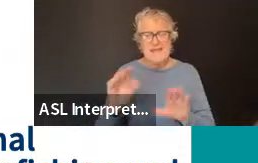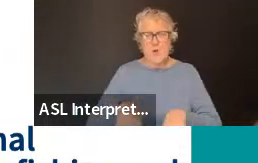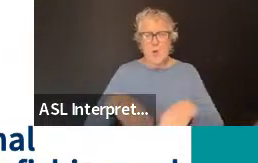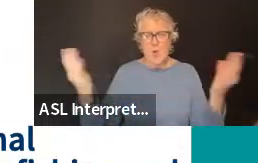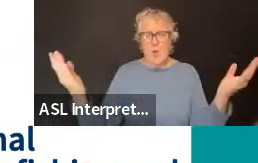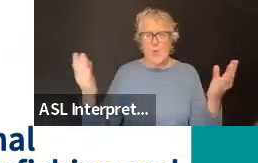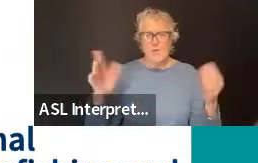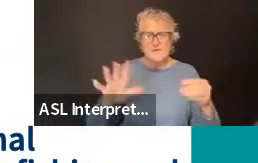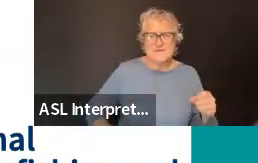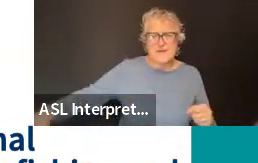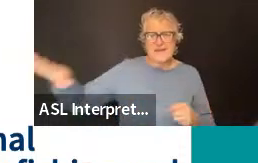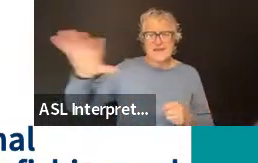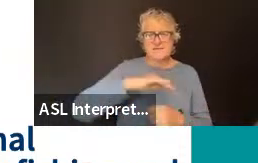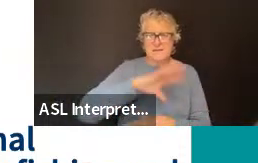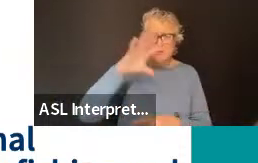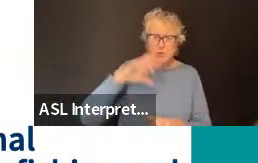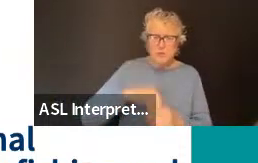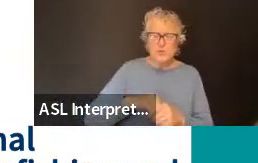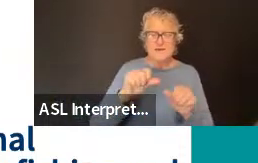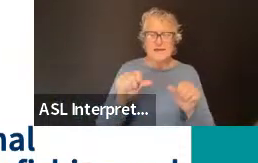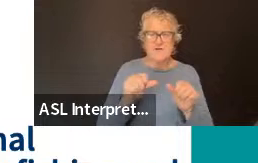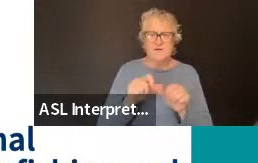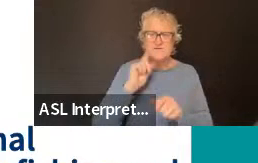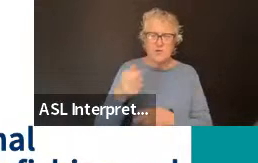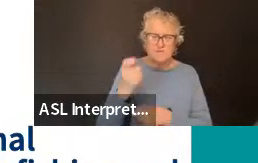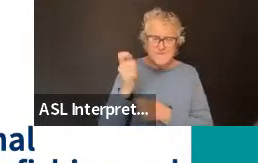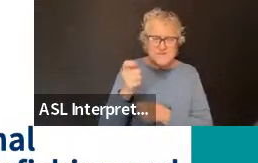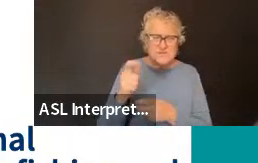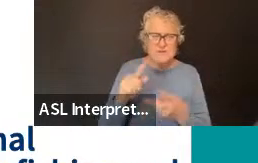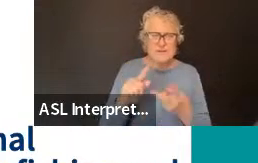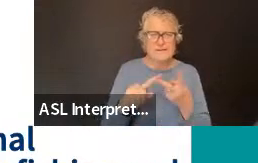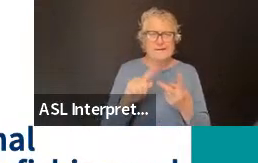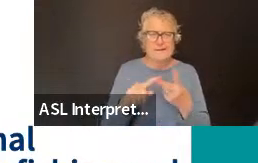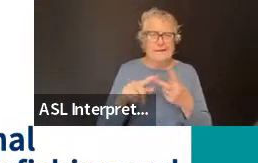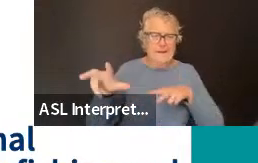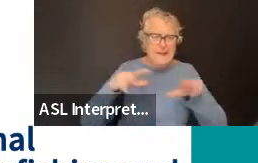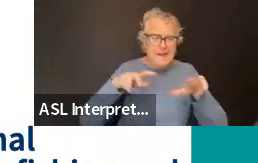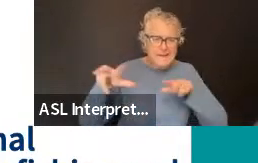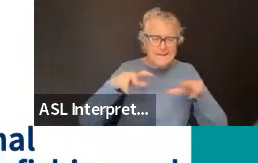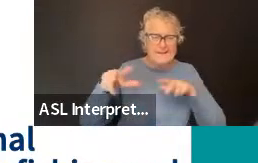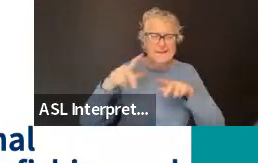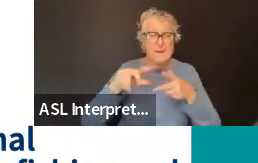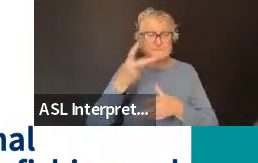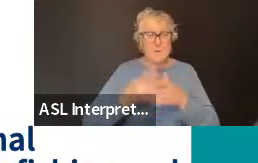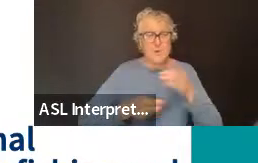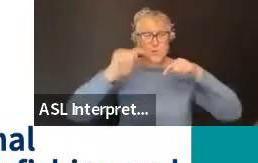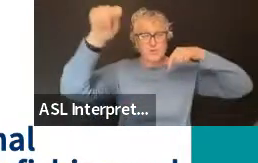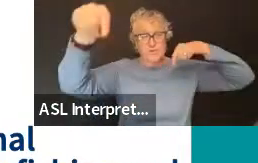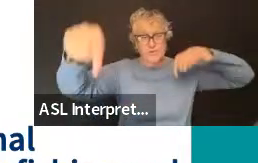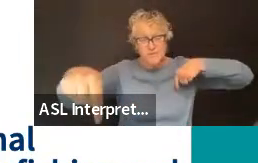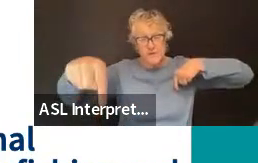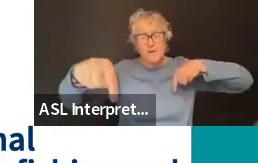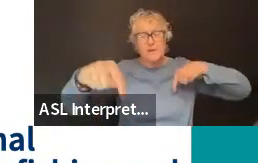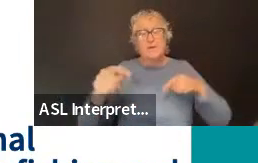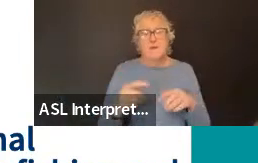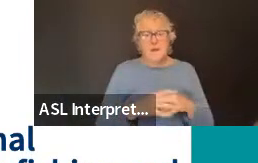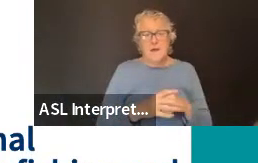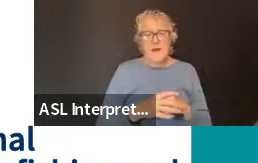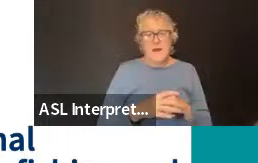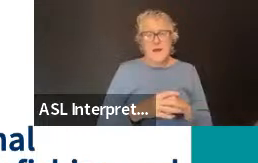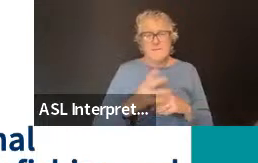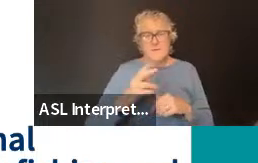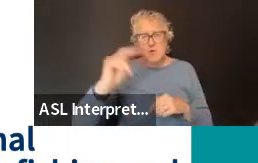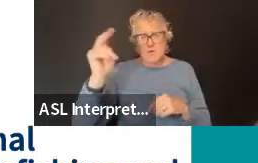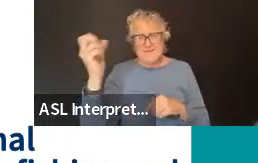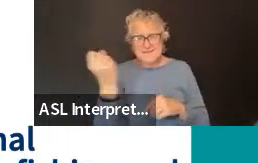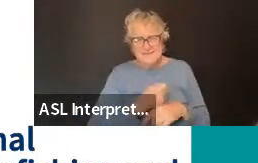there should be extra effort to provide access to the river on Hayden Island. This should include multimodal access points and connect to existing